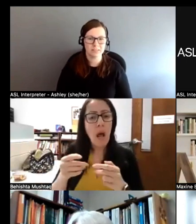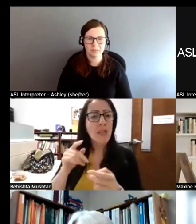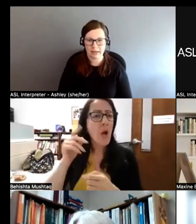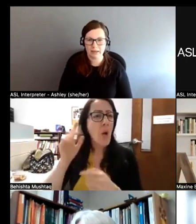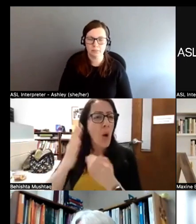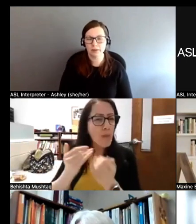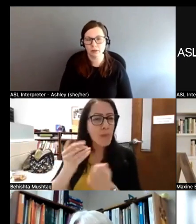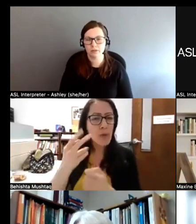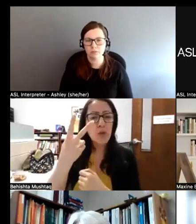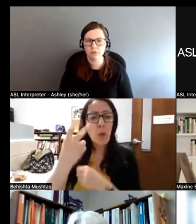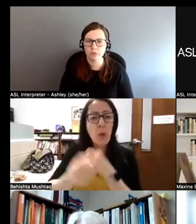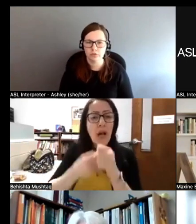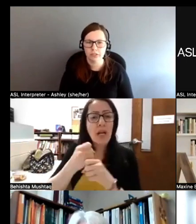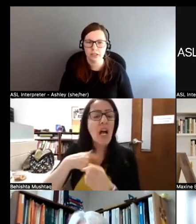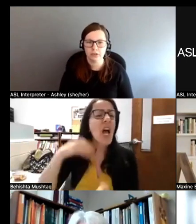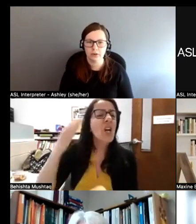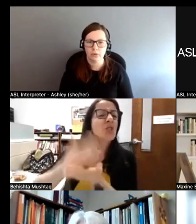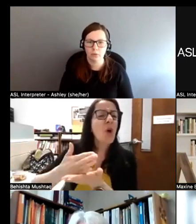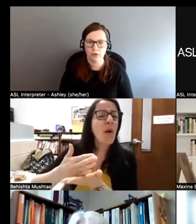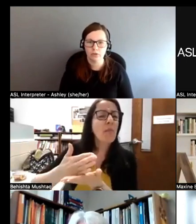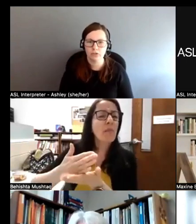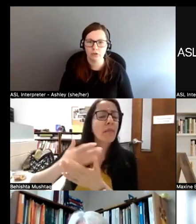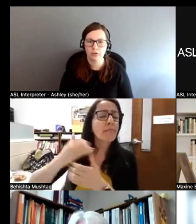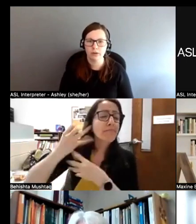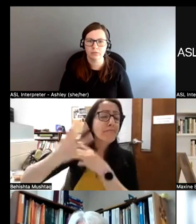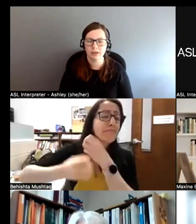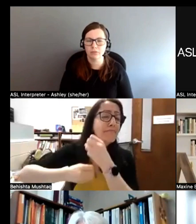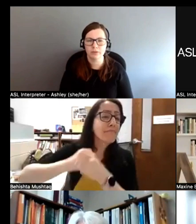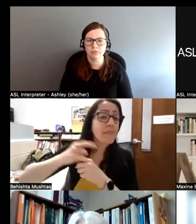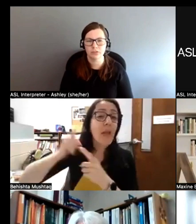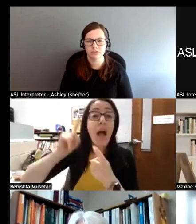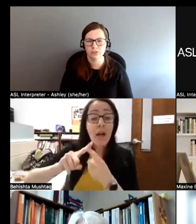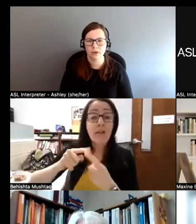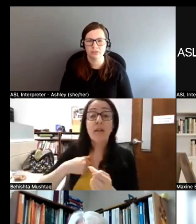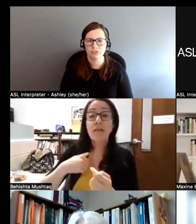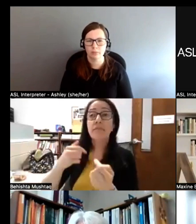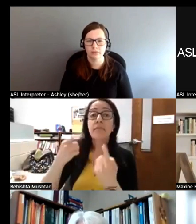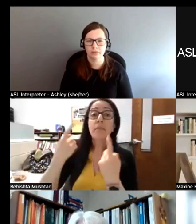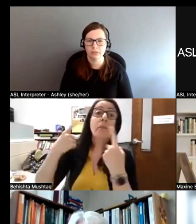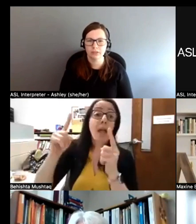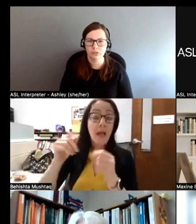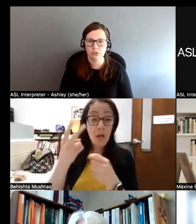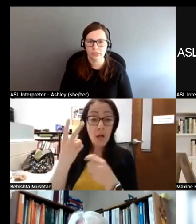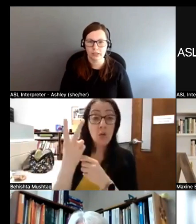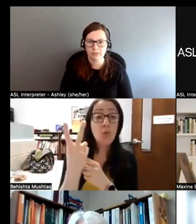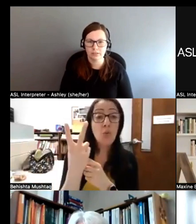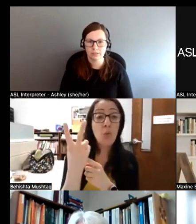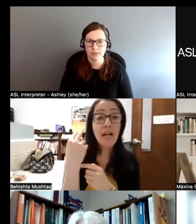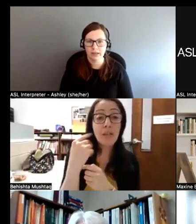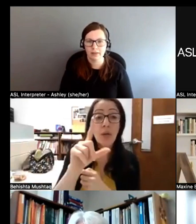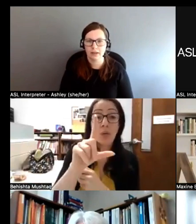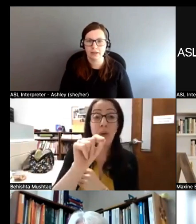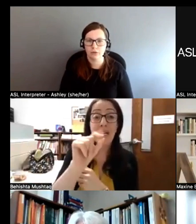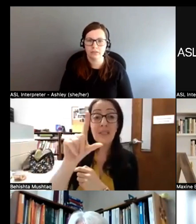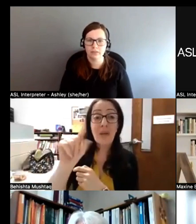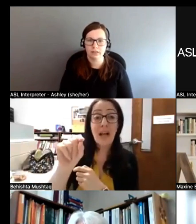wasn't the best, but I was comfortable using it. I knew how it worked. So after about 2 years, though, I stopped using it. And then I noticed that